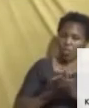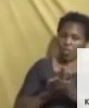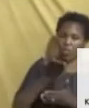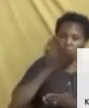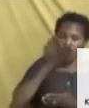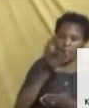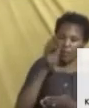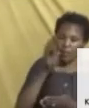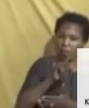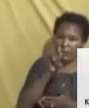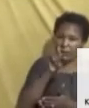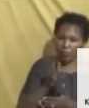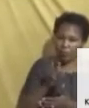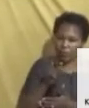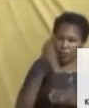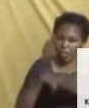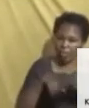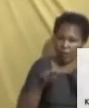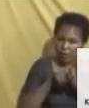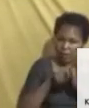question in the negative